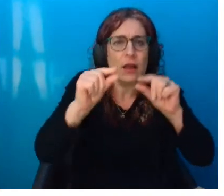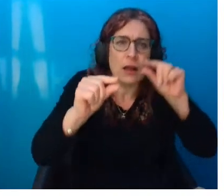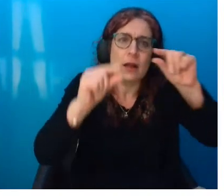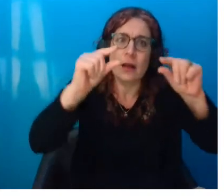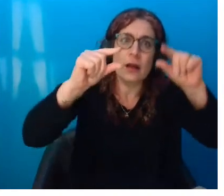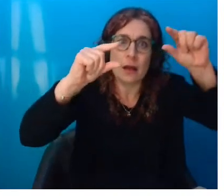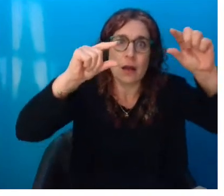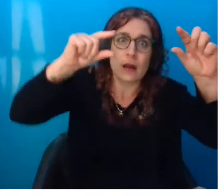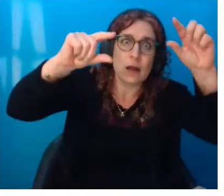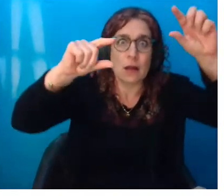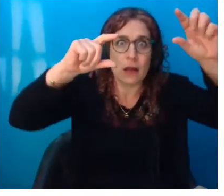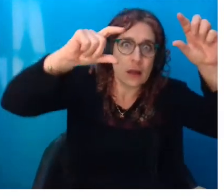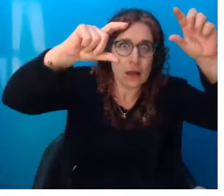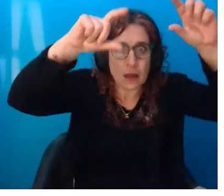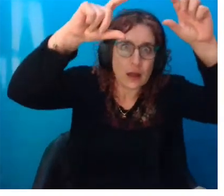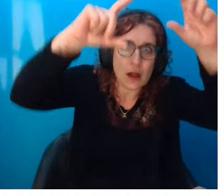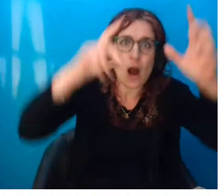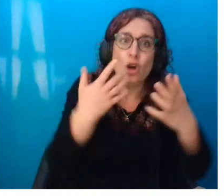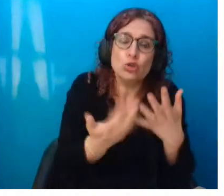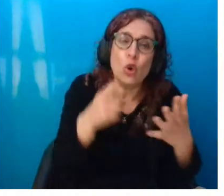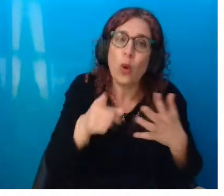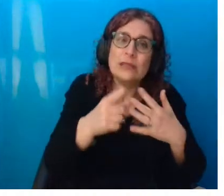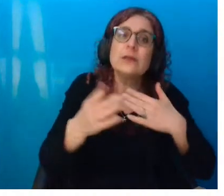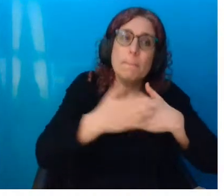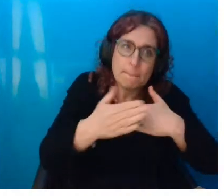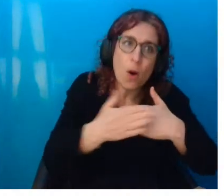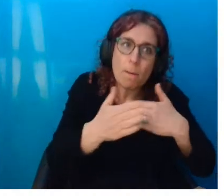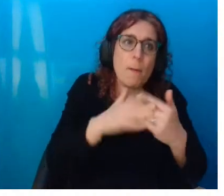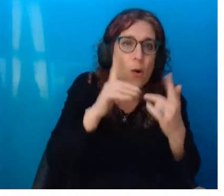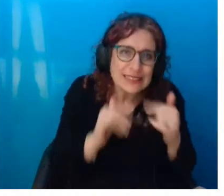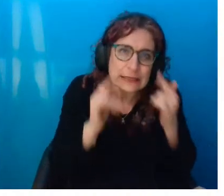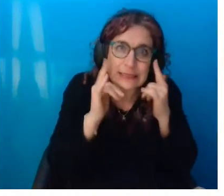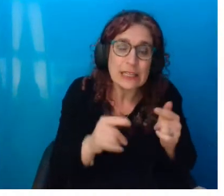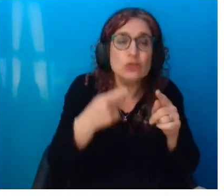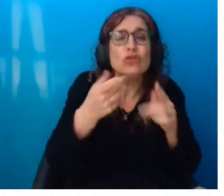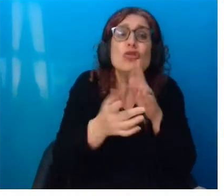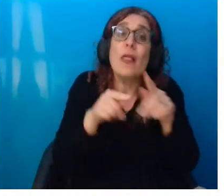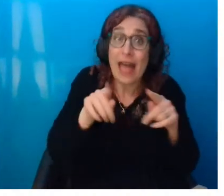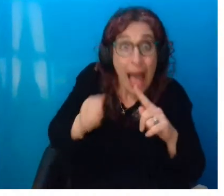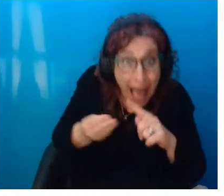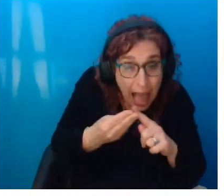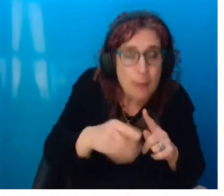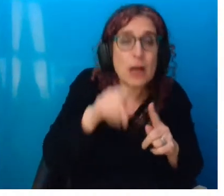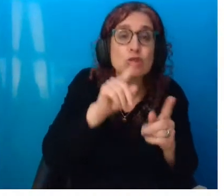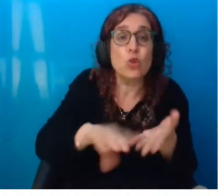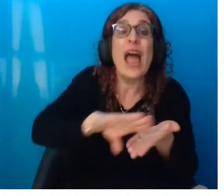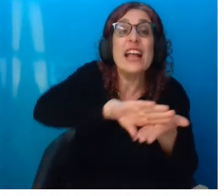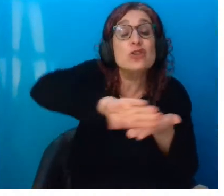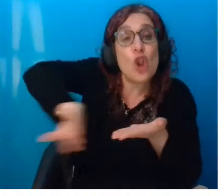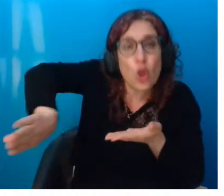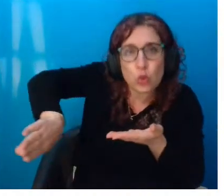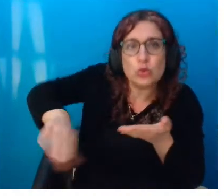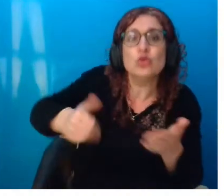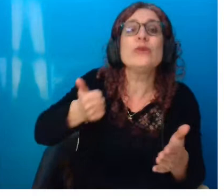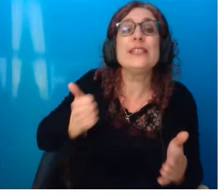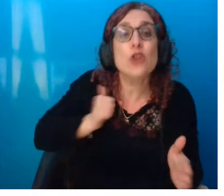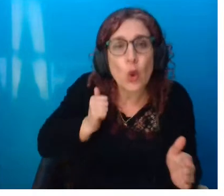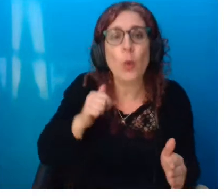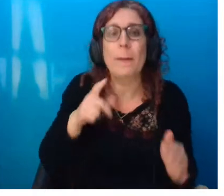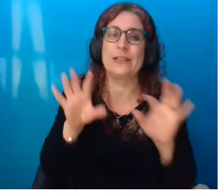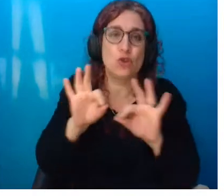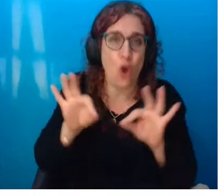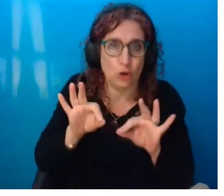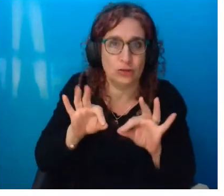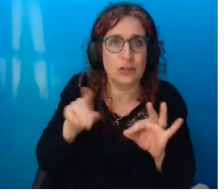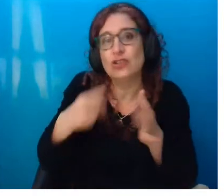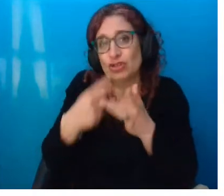sort of progression of testing that you might do there to exclude a food allergy involving challenge at the end. Again, that's not a test that